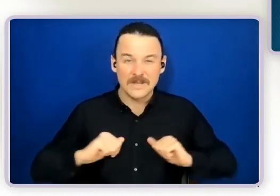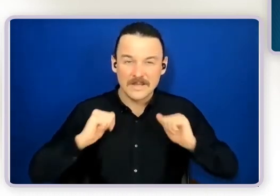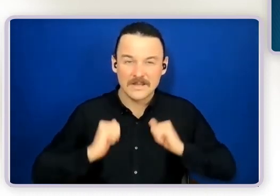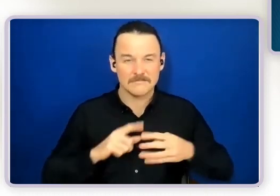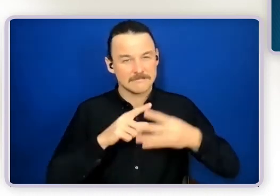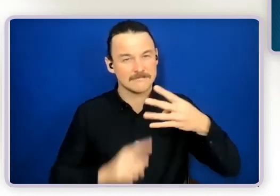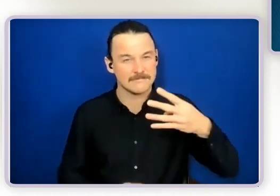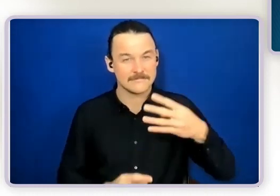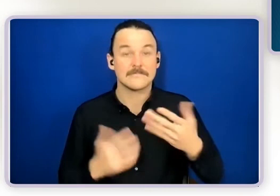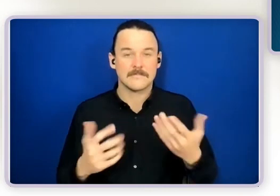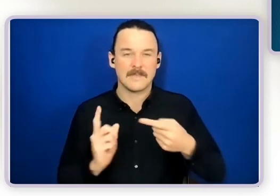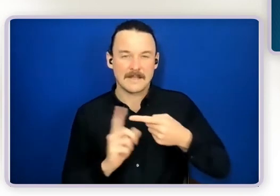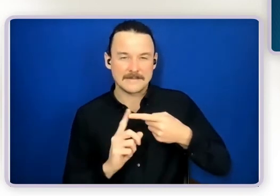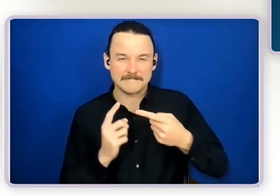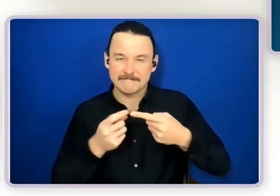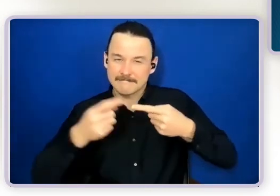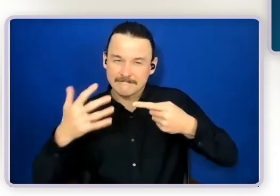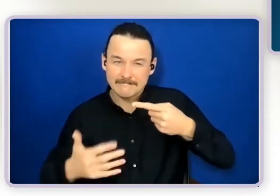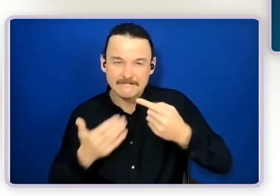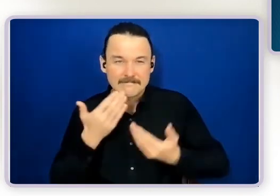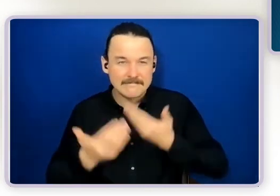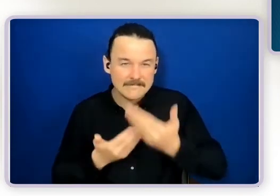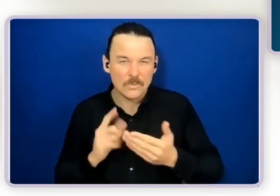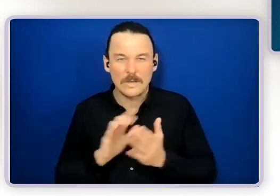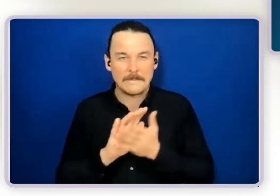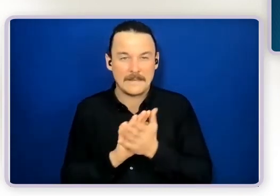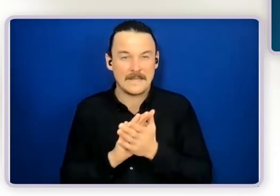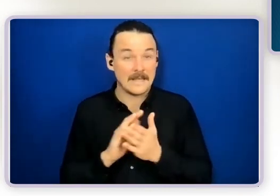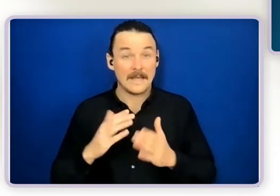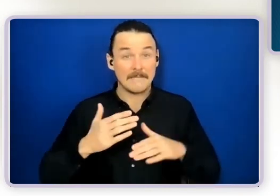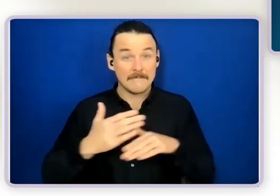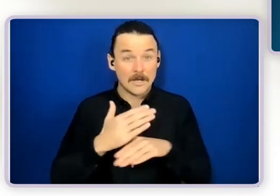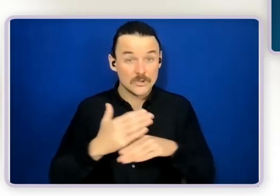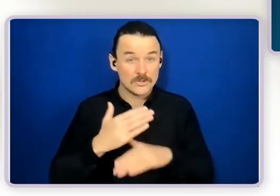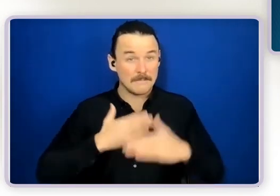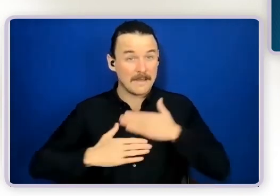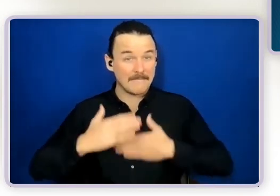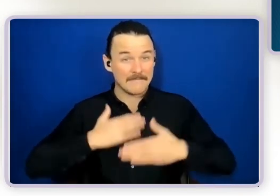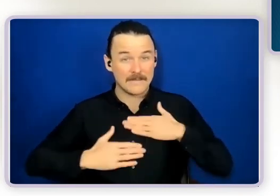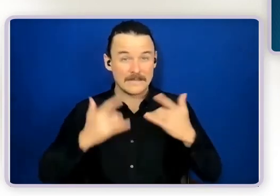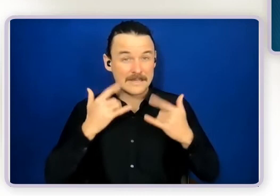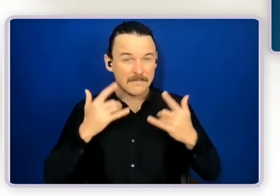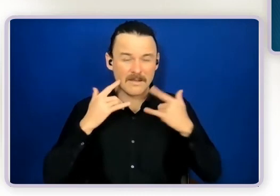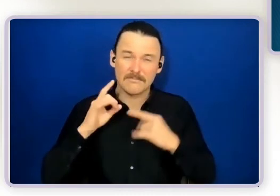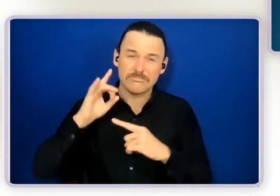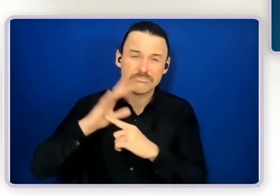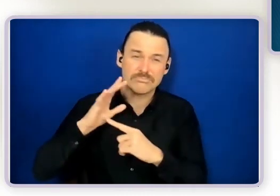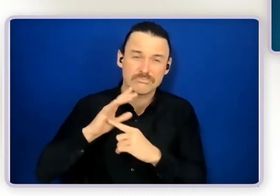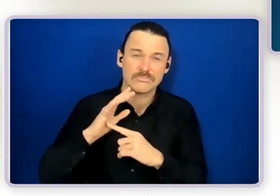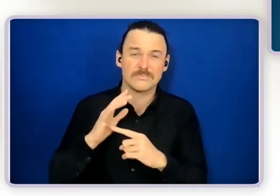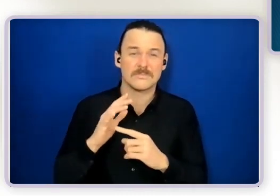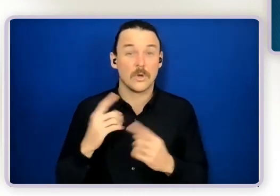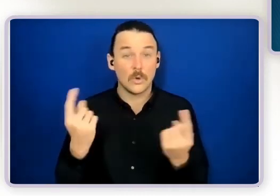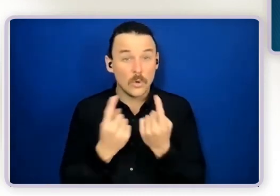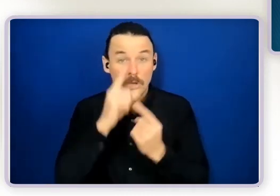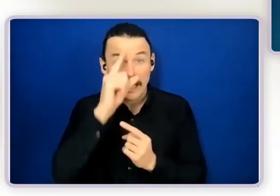behaviour assessment is absolutely vital. Who can do one of these? Well, according to the NDIS,